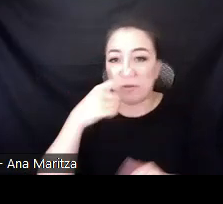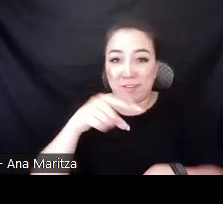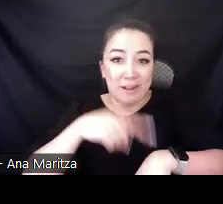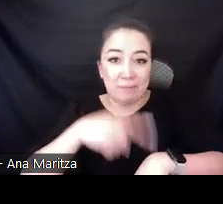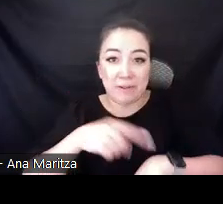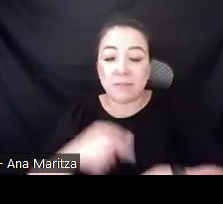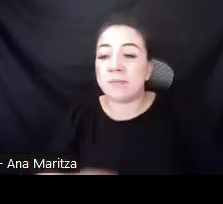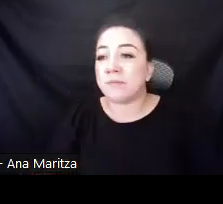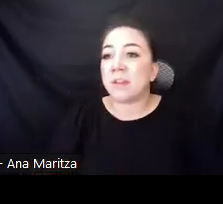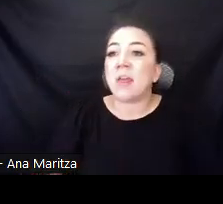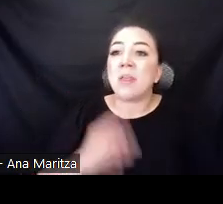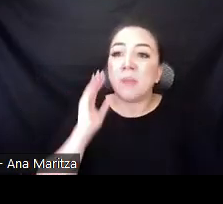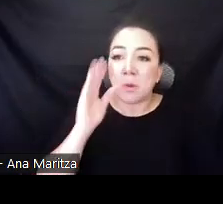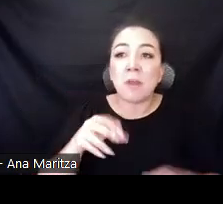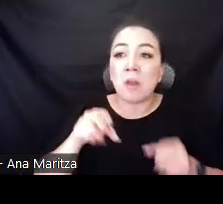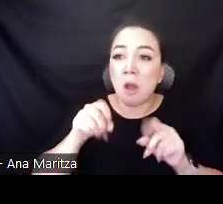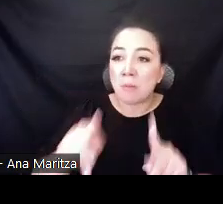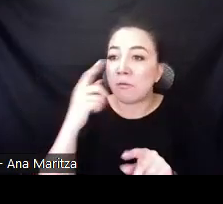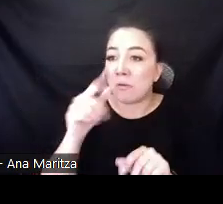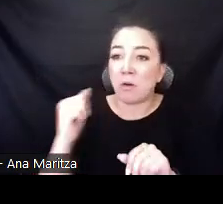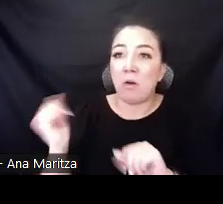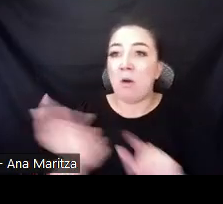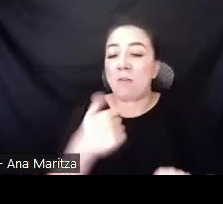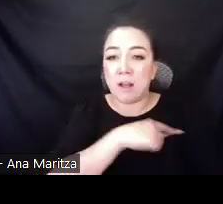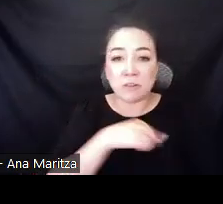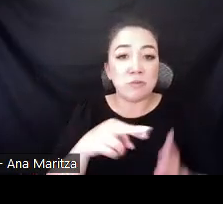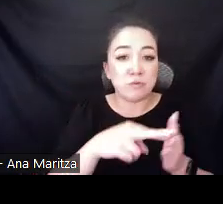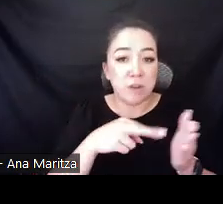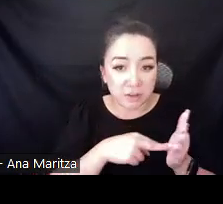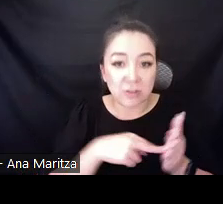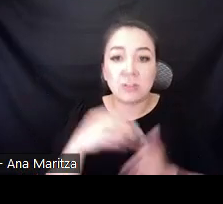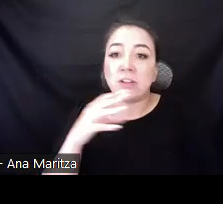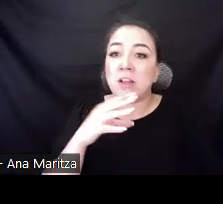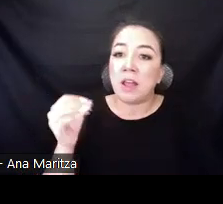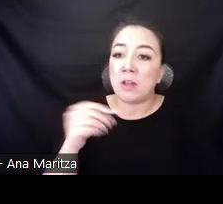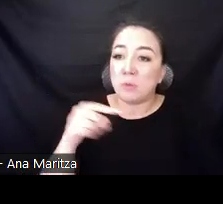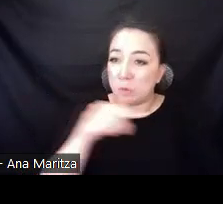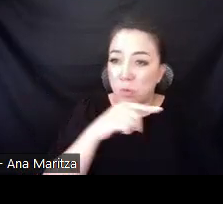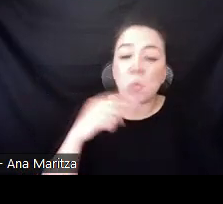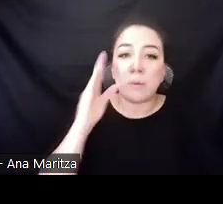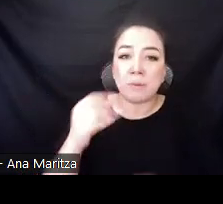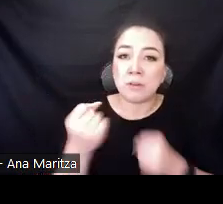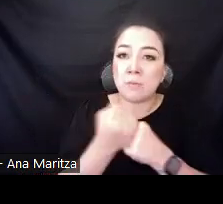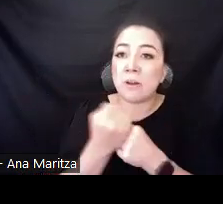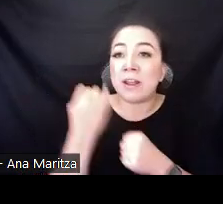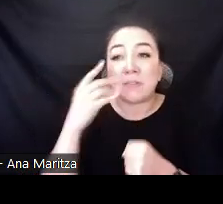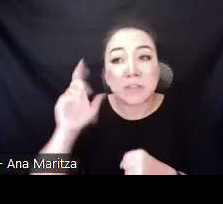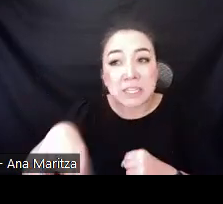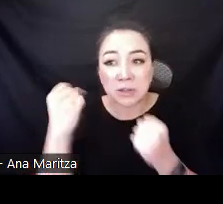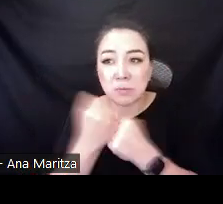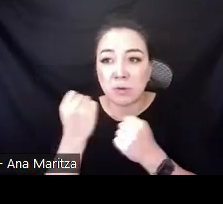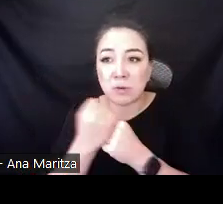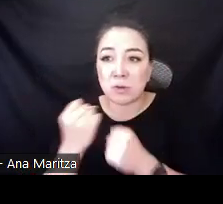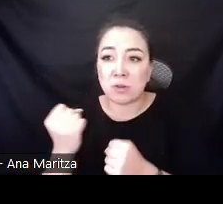And there'll be an opportunity for all of us to register, and you will be supported if you need support in getting to